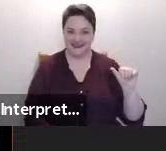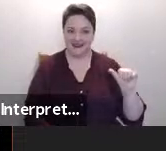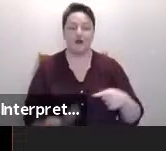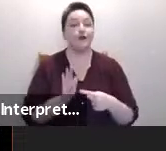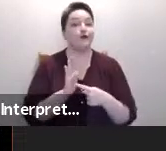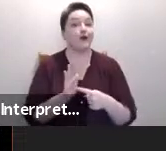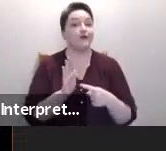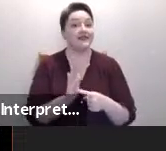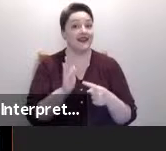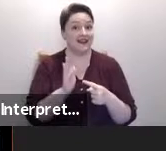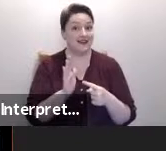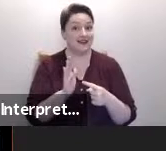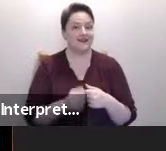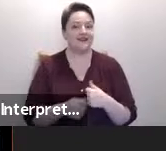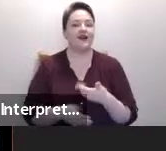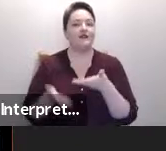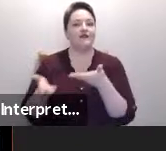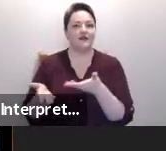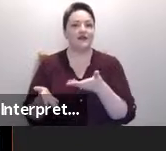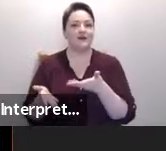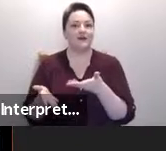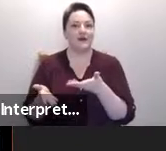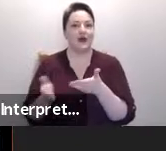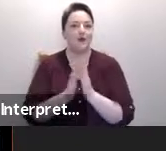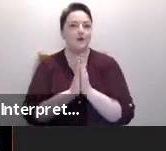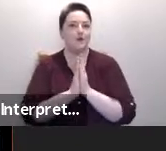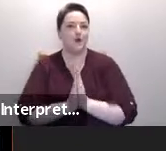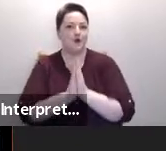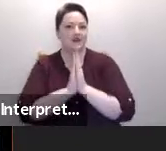representing the Nichiren Buddhist Temple of Oregon.